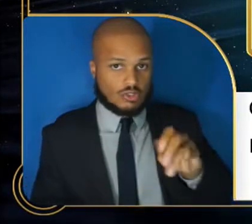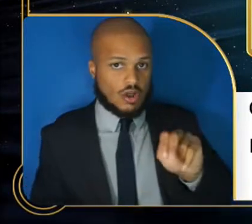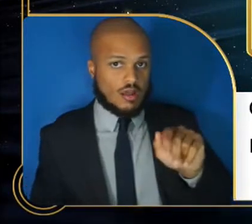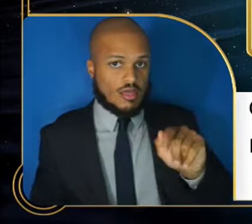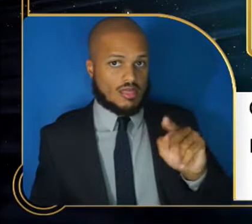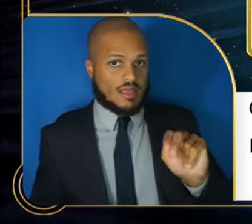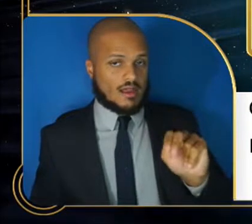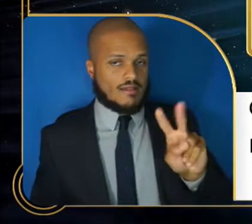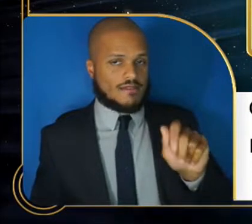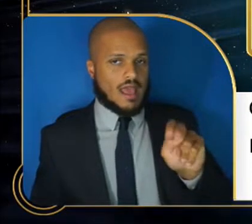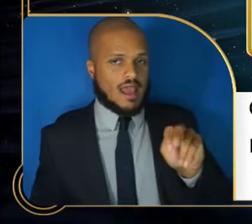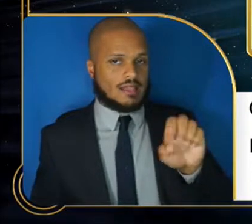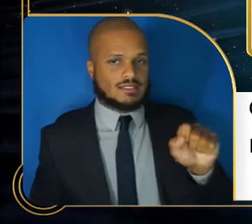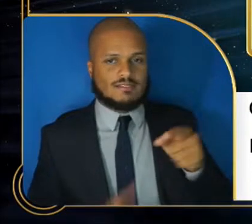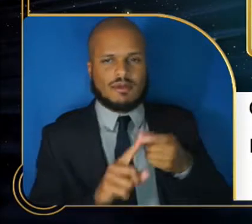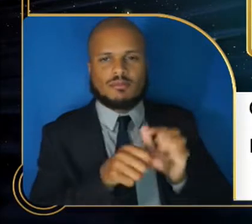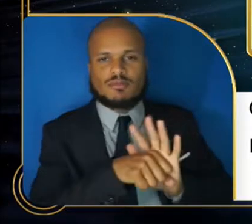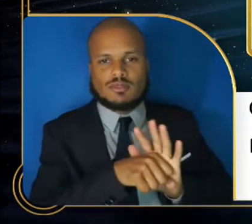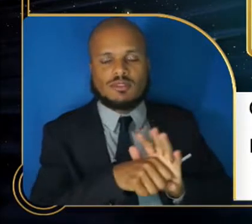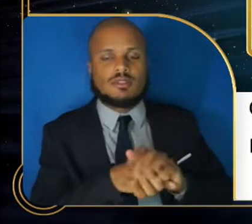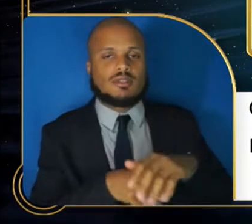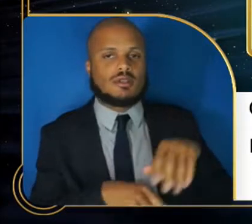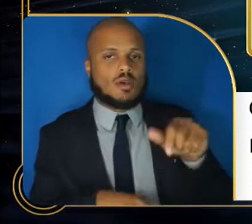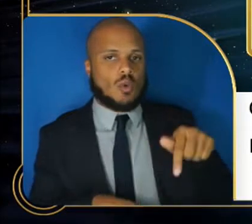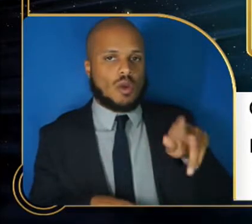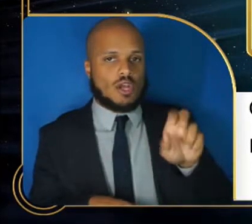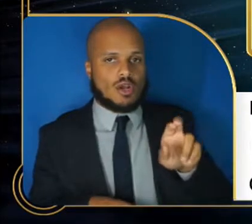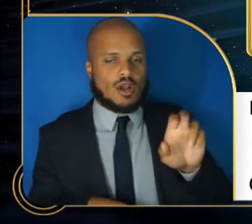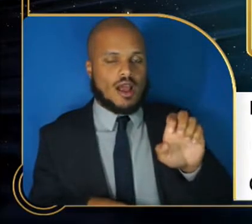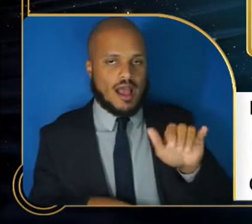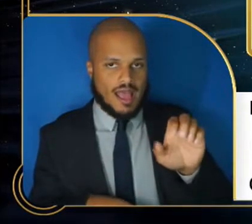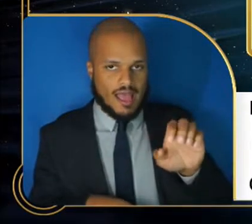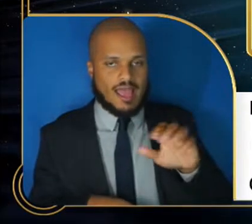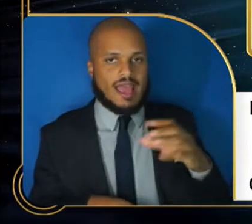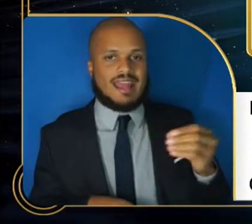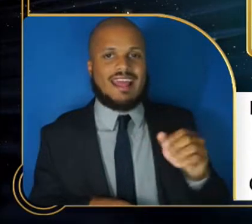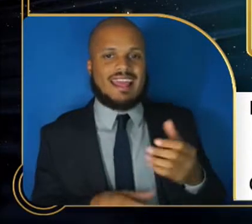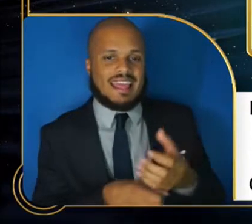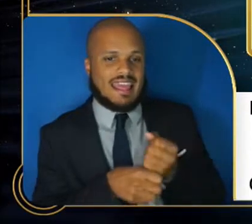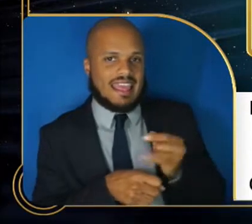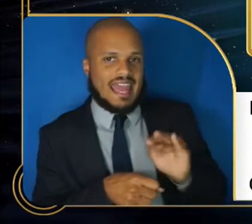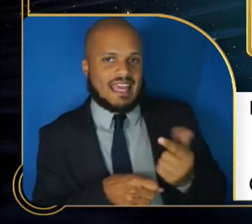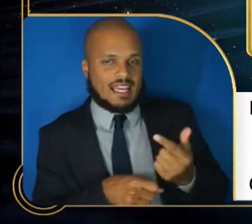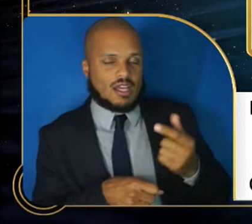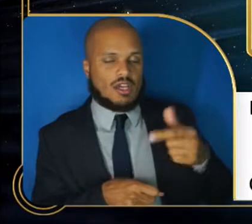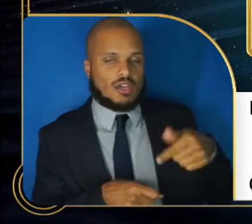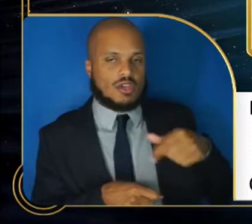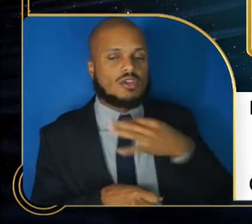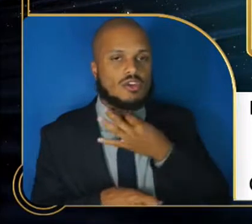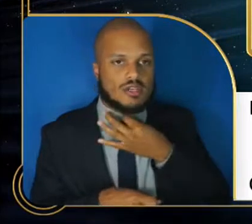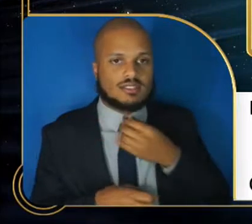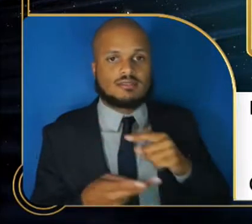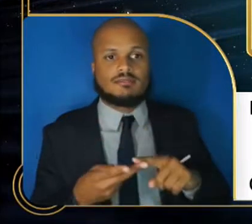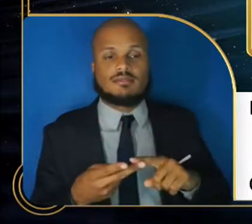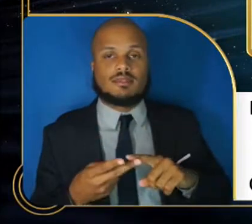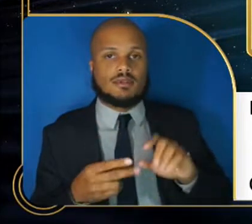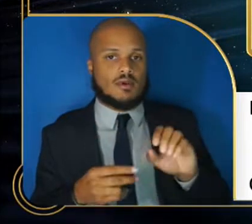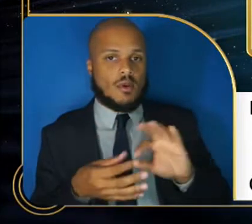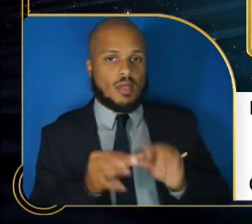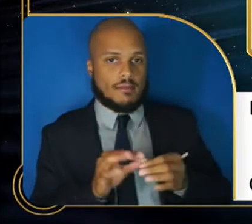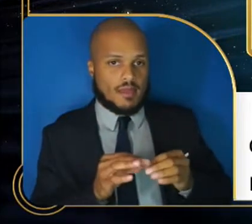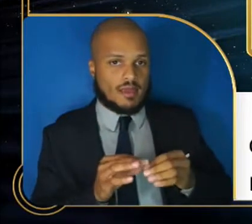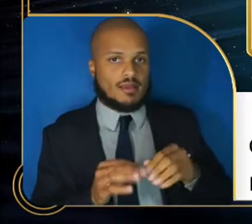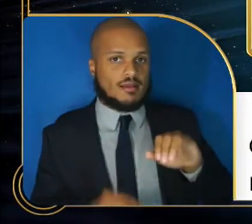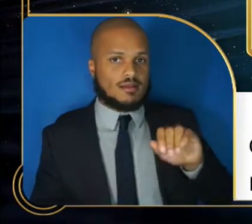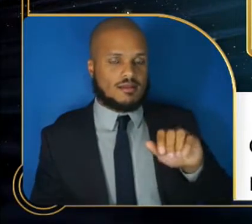Queer Eye and Getting Curious with Jonathan Van Ness, Olympic gold medalist Laurie Hernandez, and United